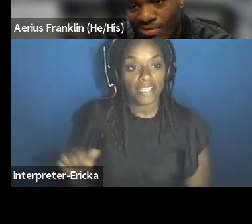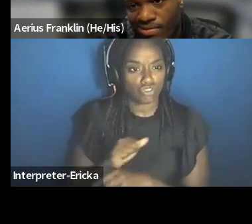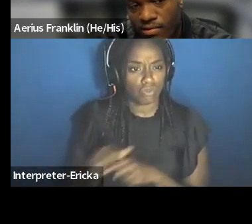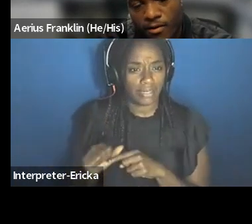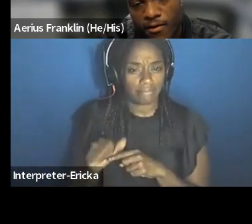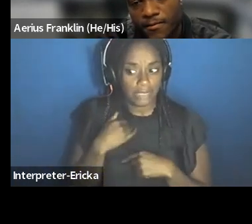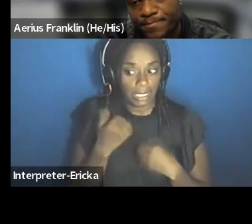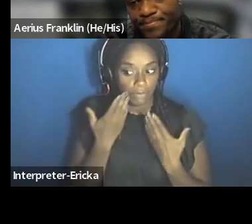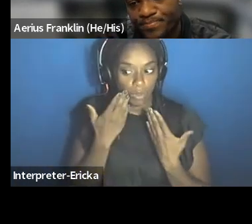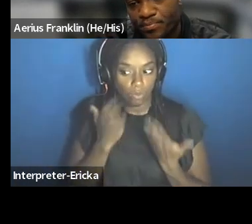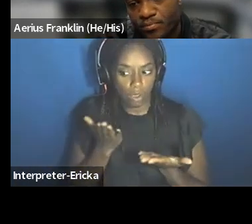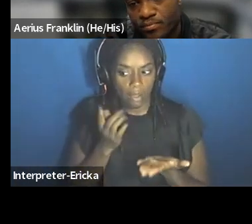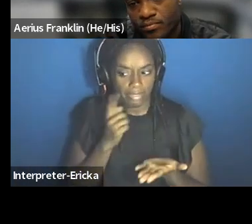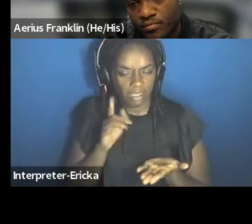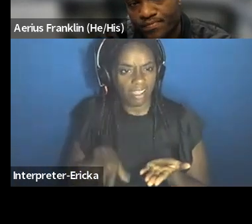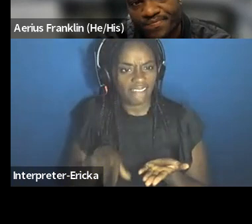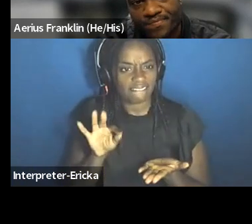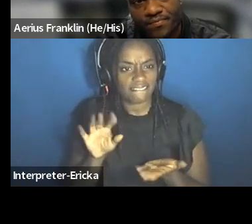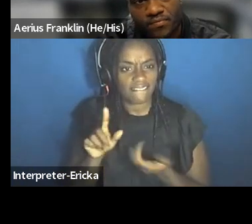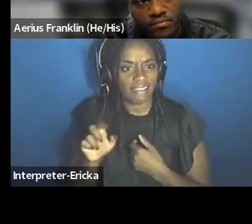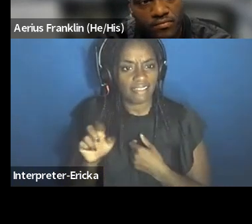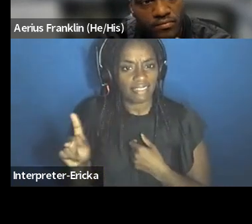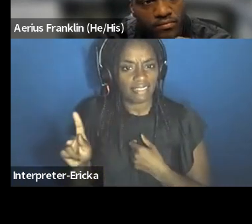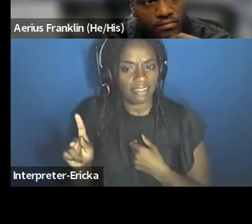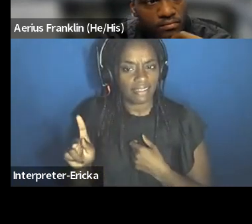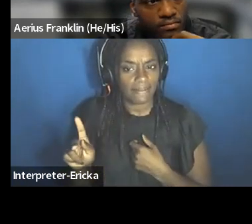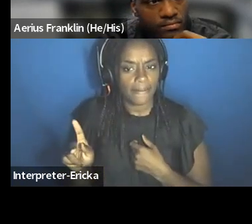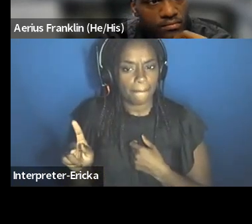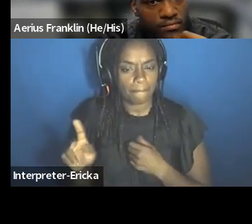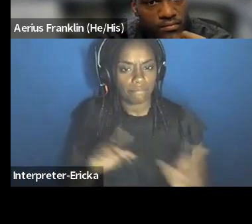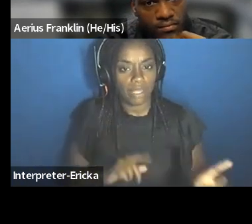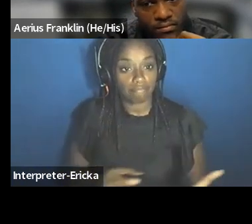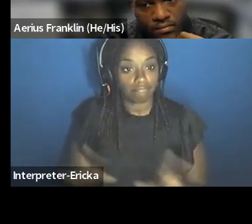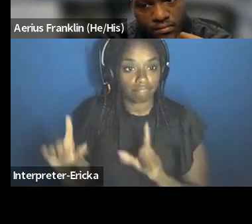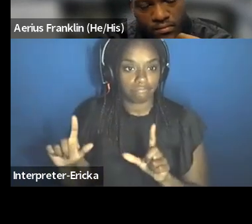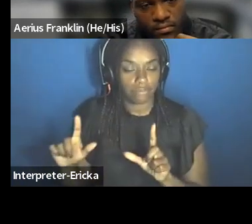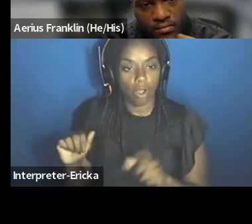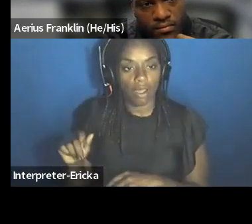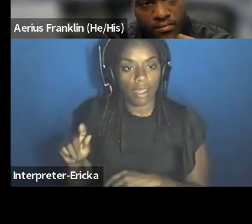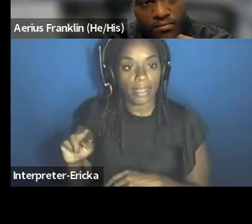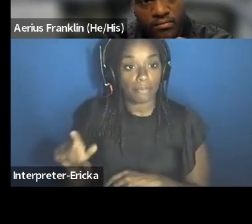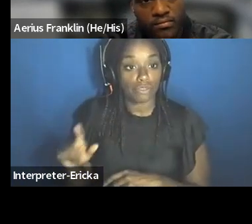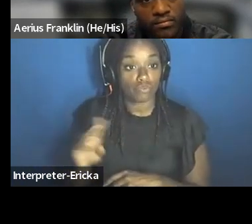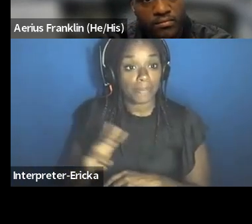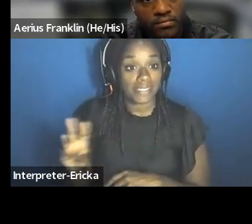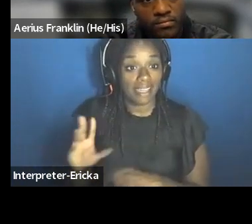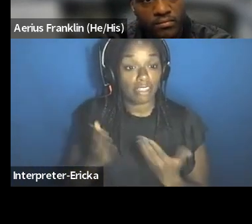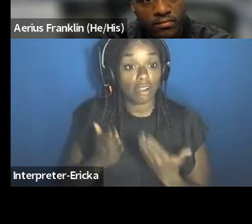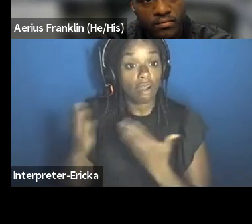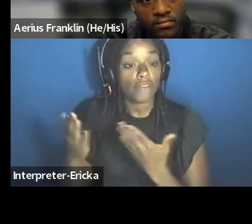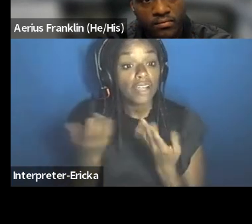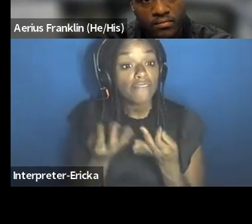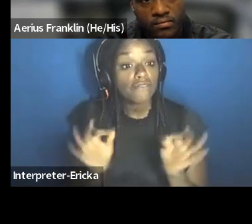I think we can find the link and get it up on the April website. If they are offering a free